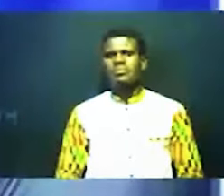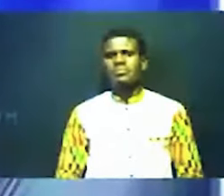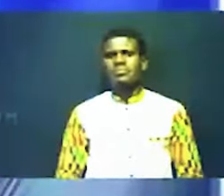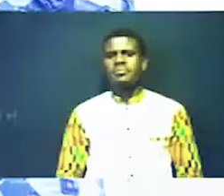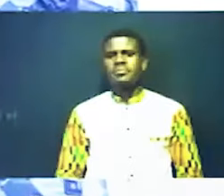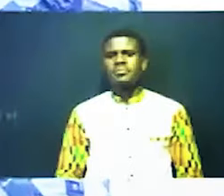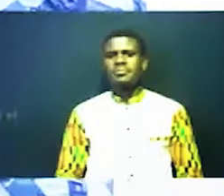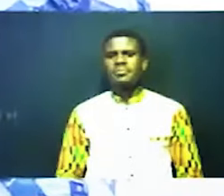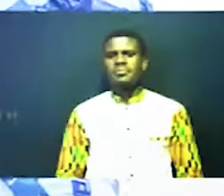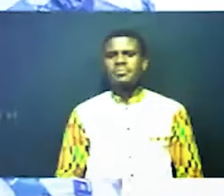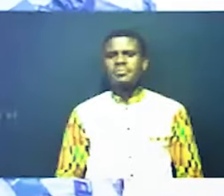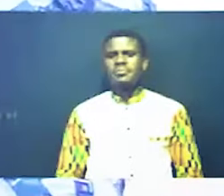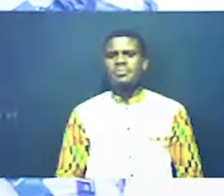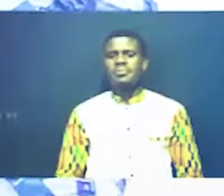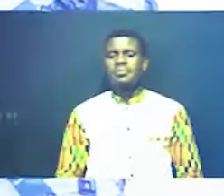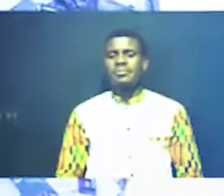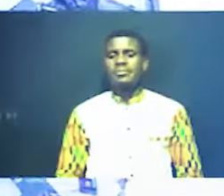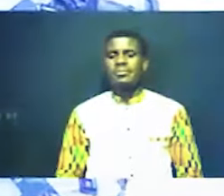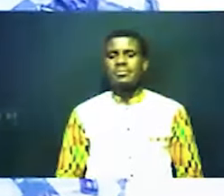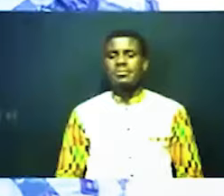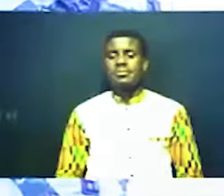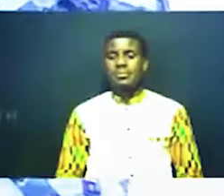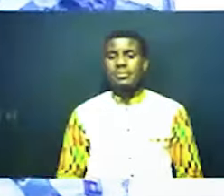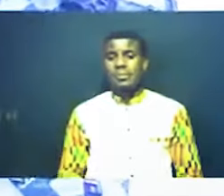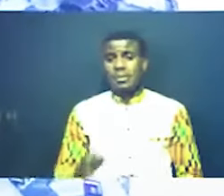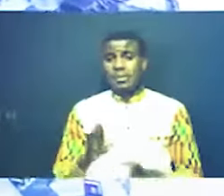He or she is